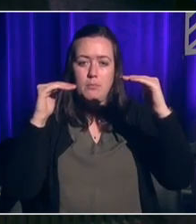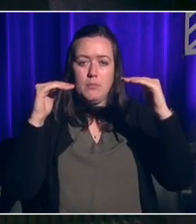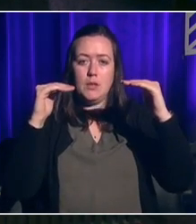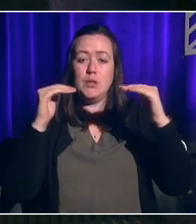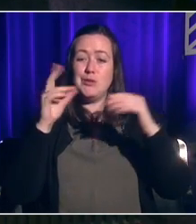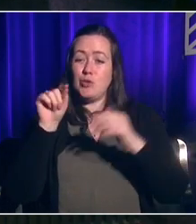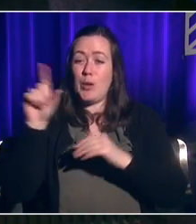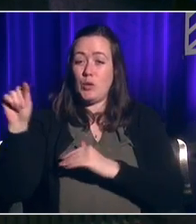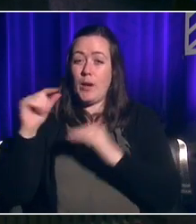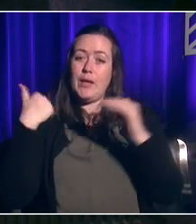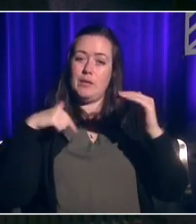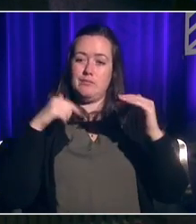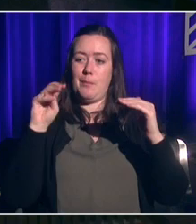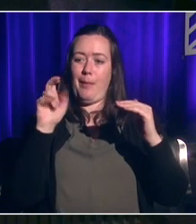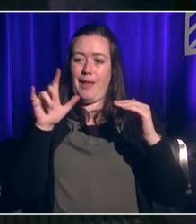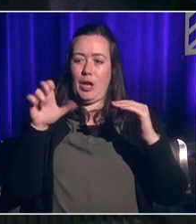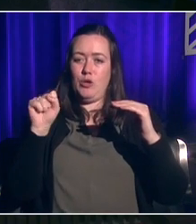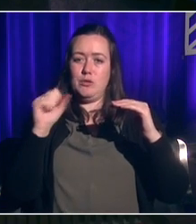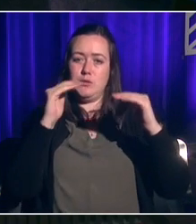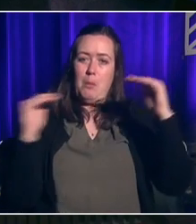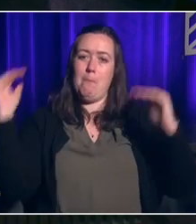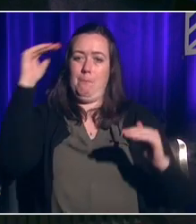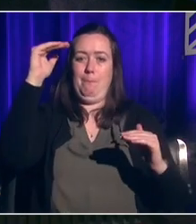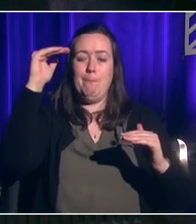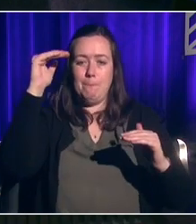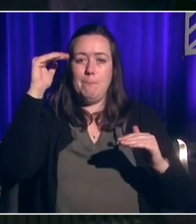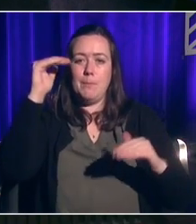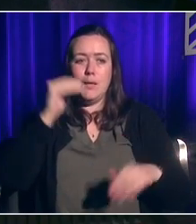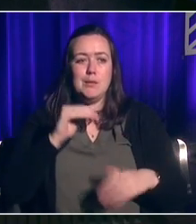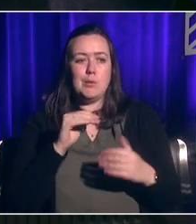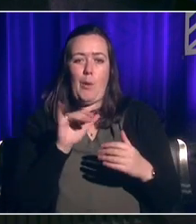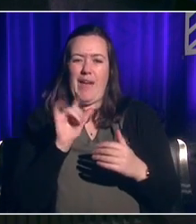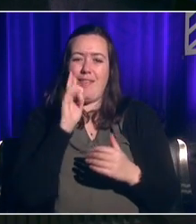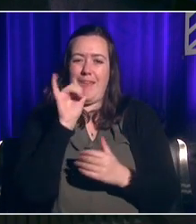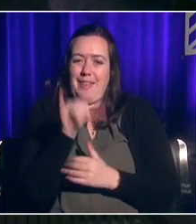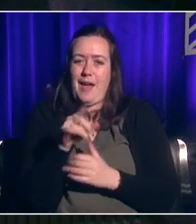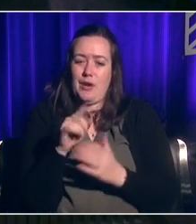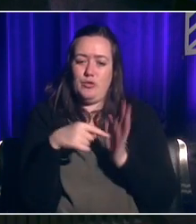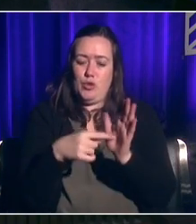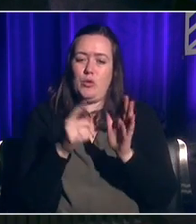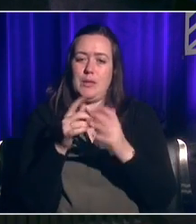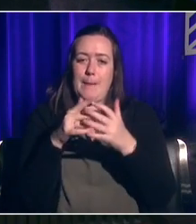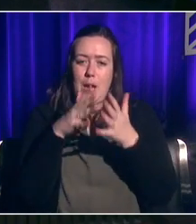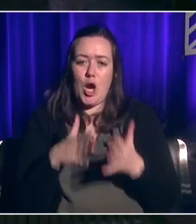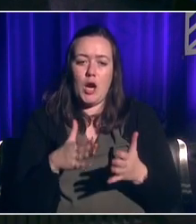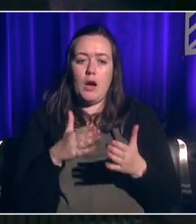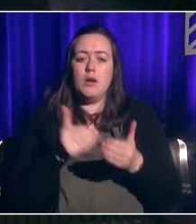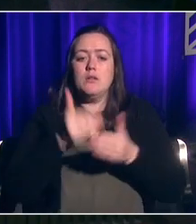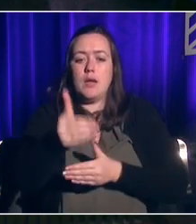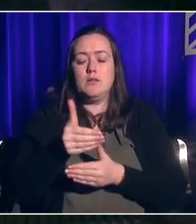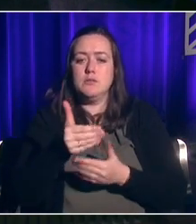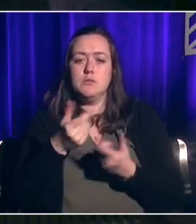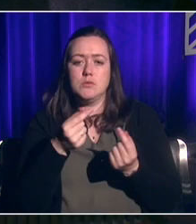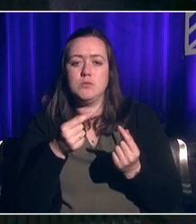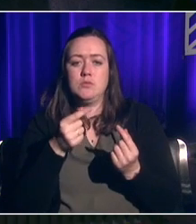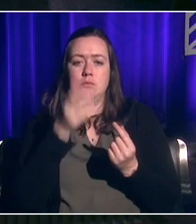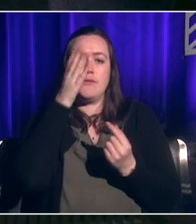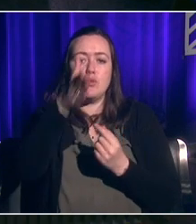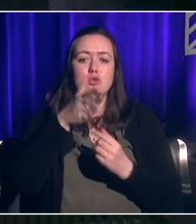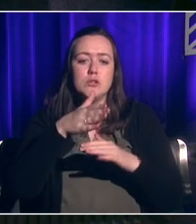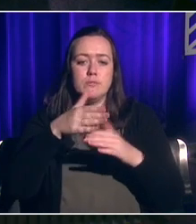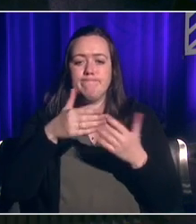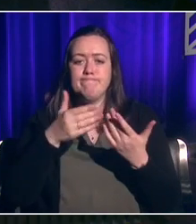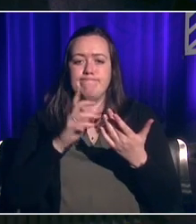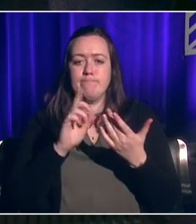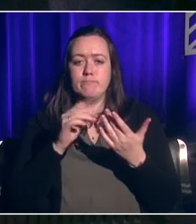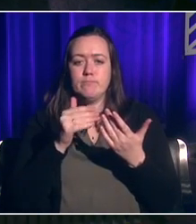of, where is America's second act? Where do we go from here? And what gives me pause and what gets me excited is the fact that people